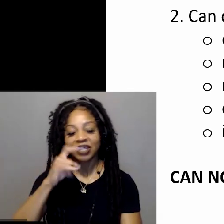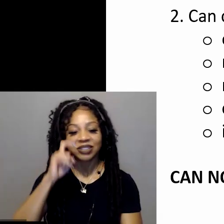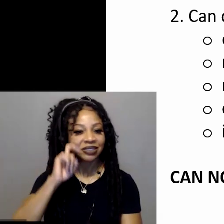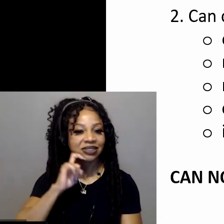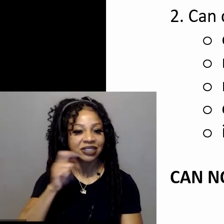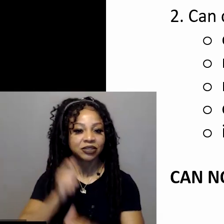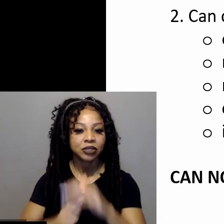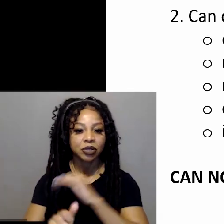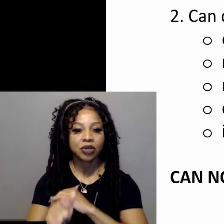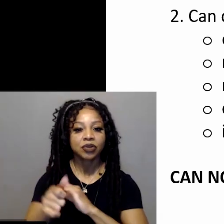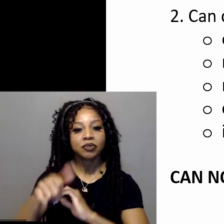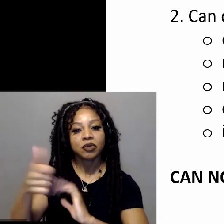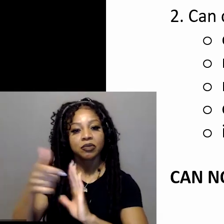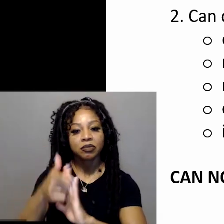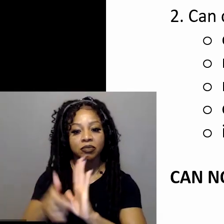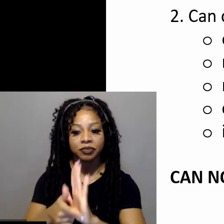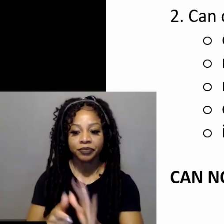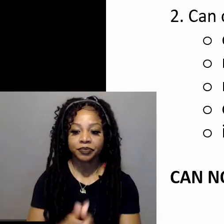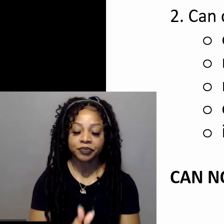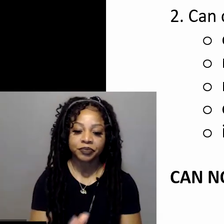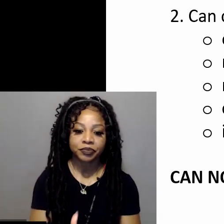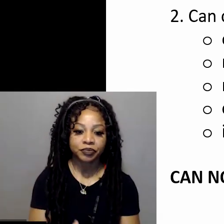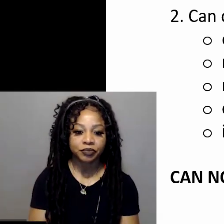captured under these other laws.